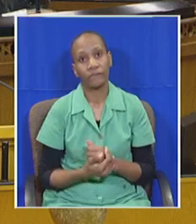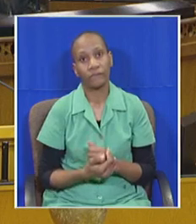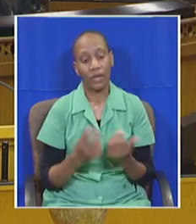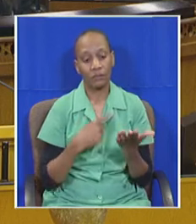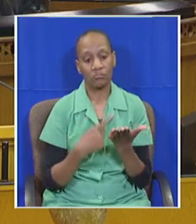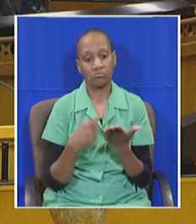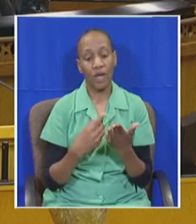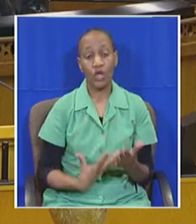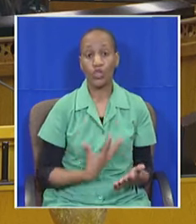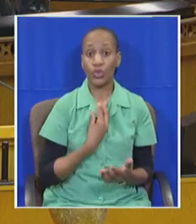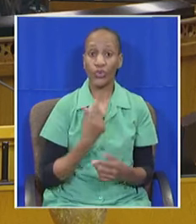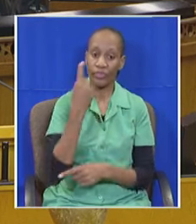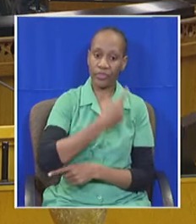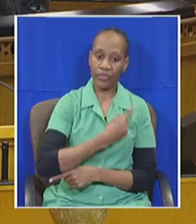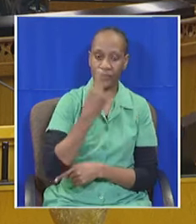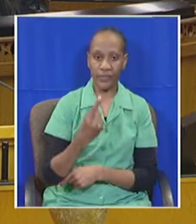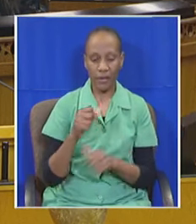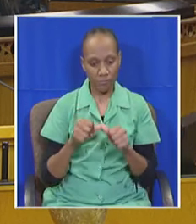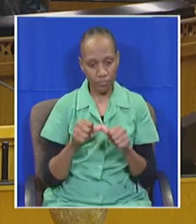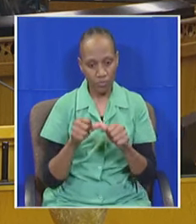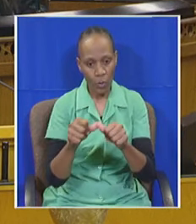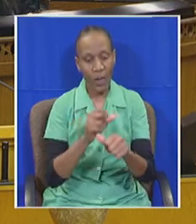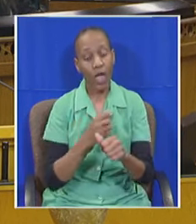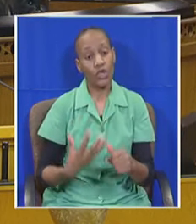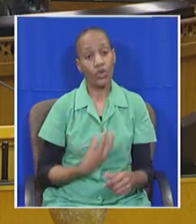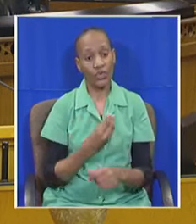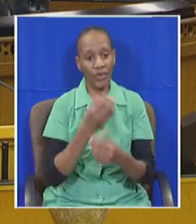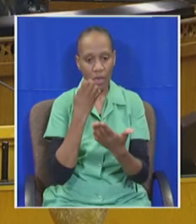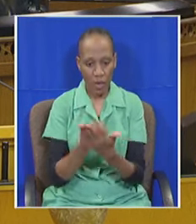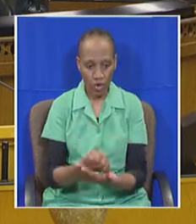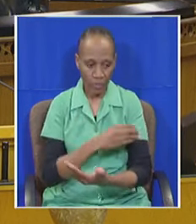Debate on Youth Day, advancing youth economic empowerment.